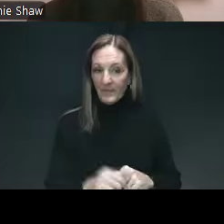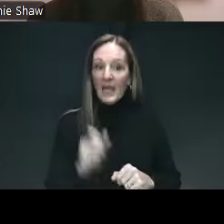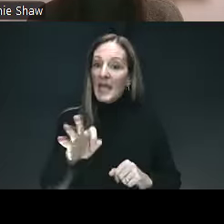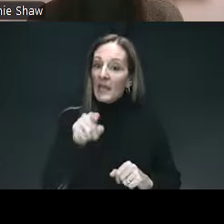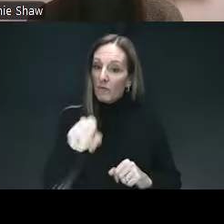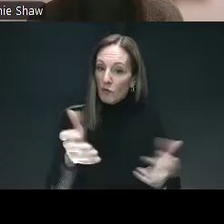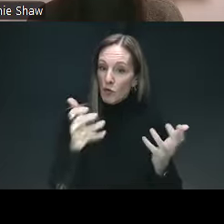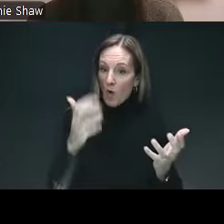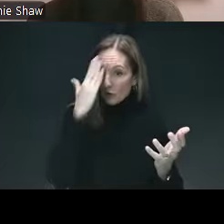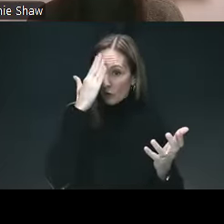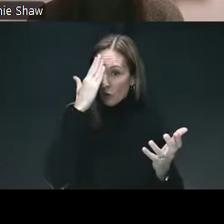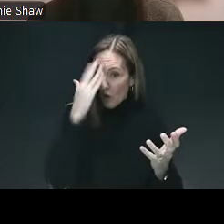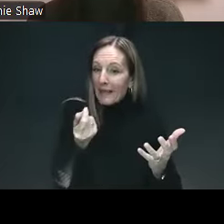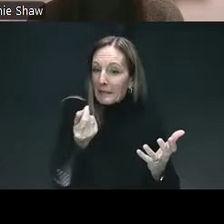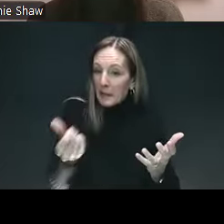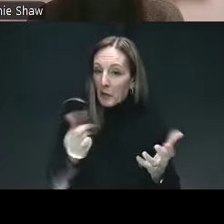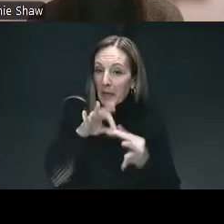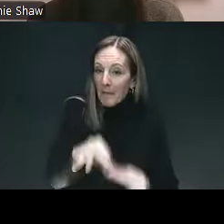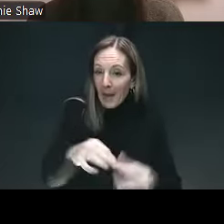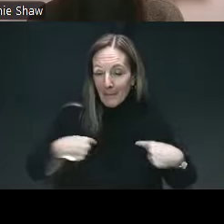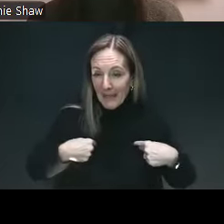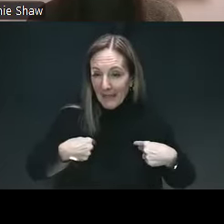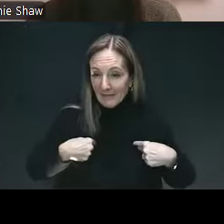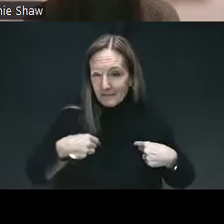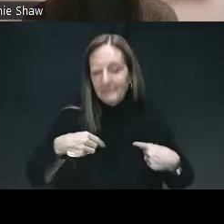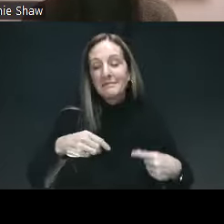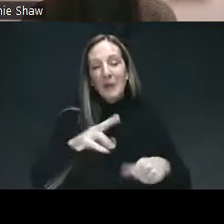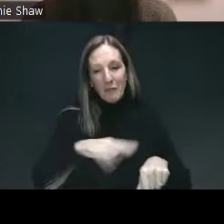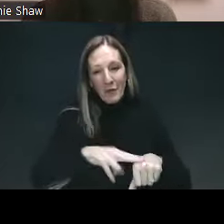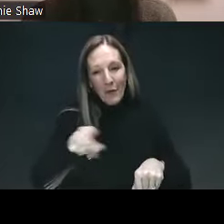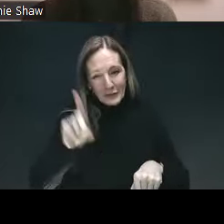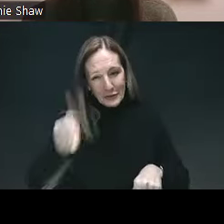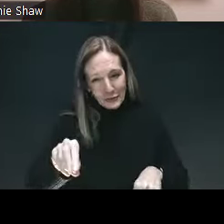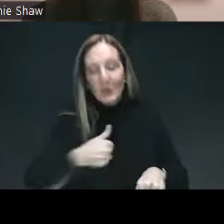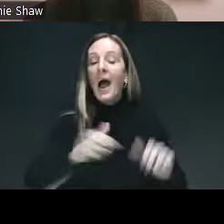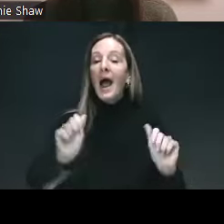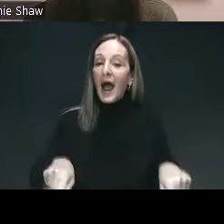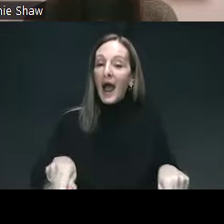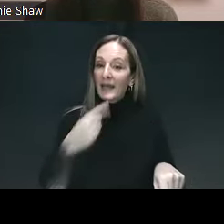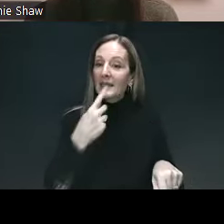bit about me, and of course you do, I can tell you about myself.